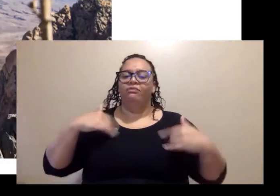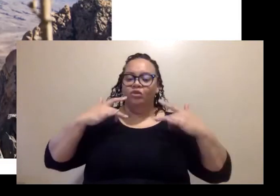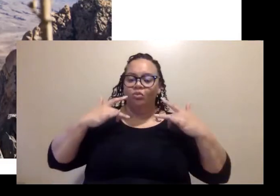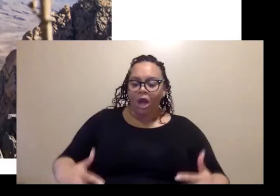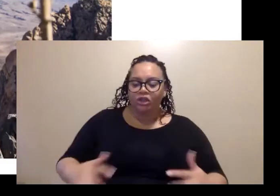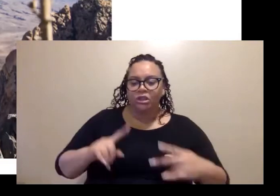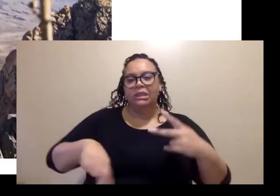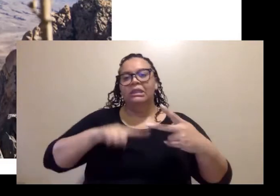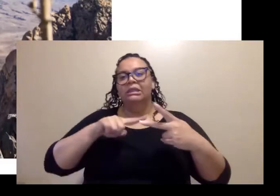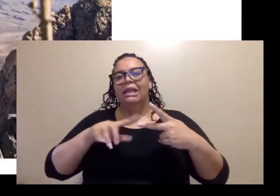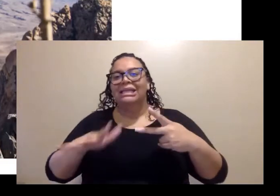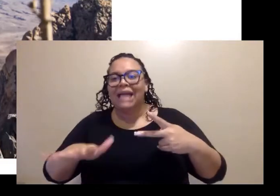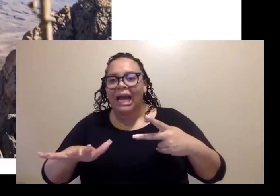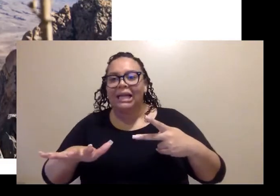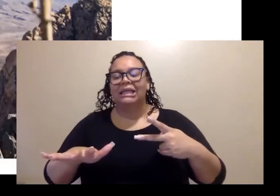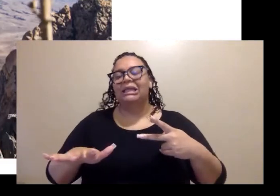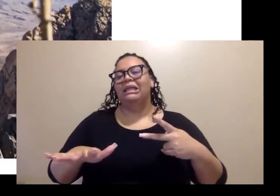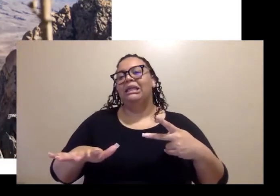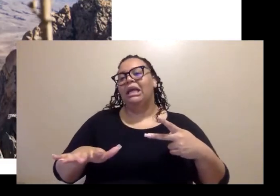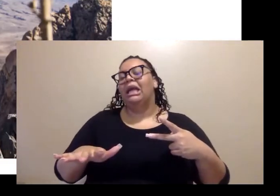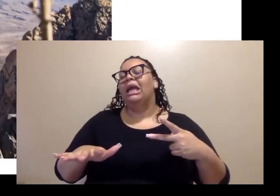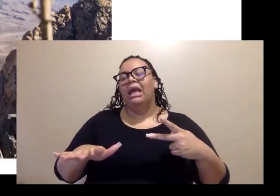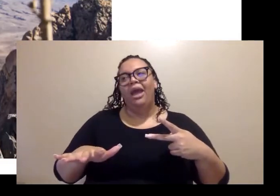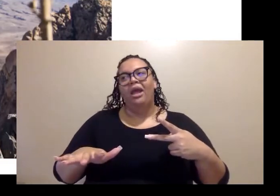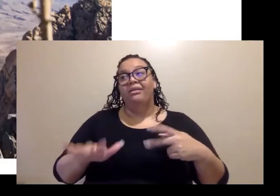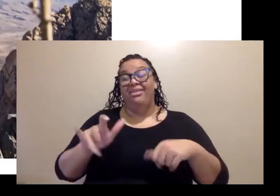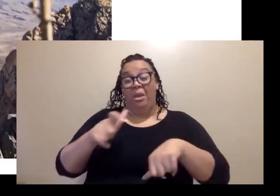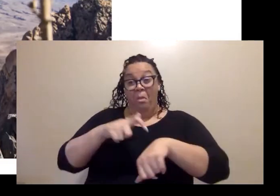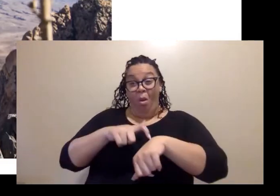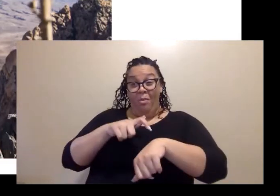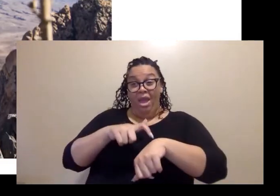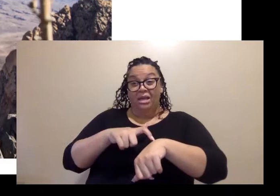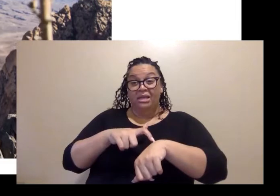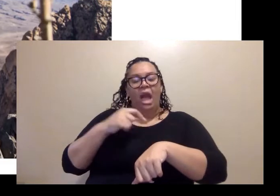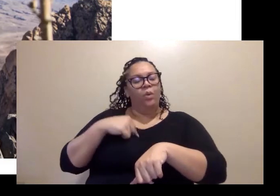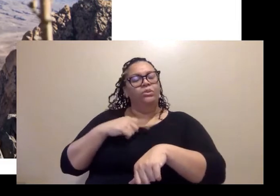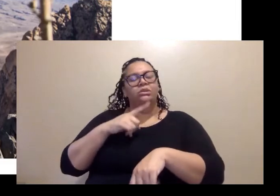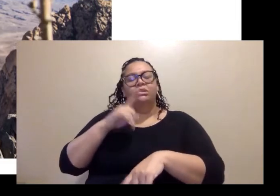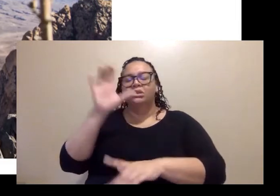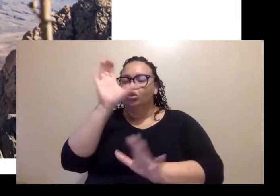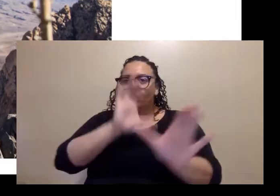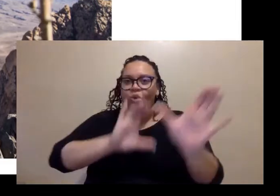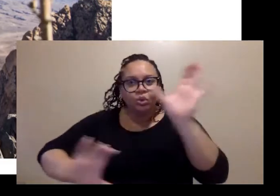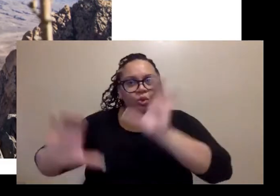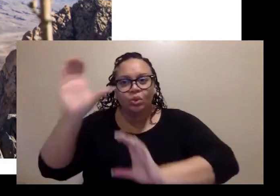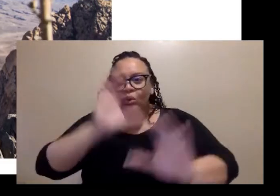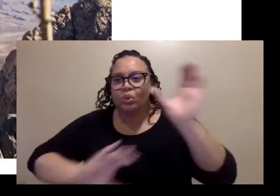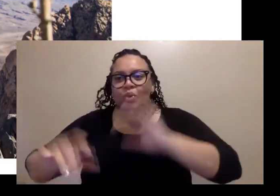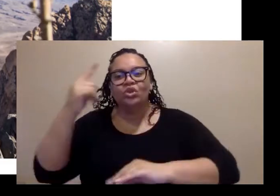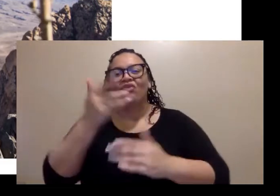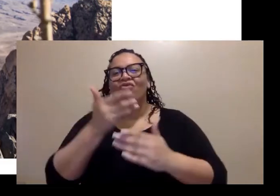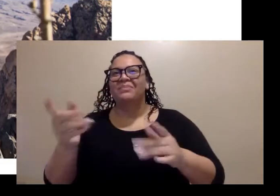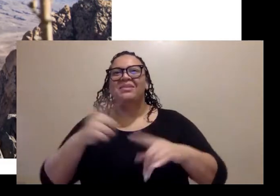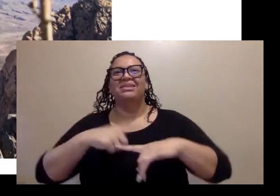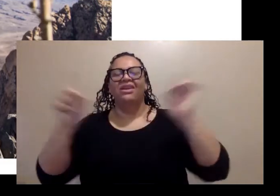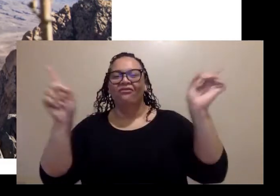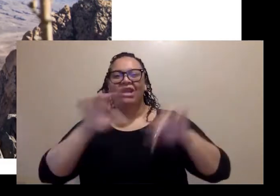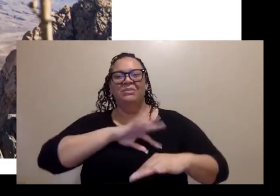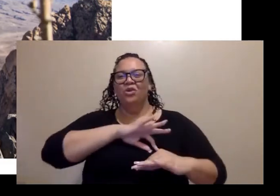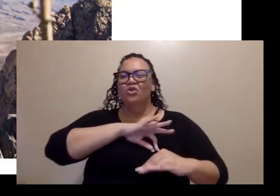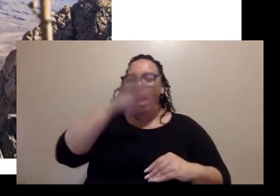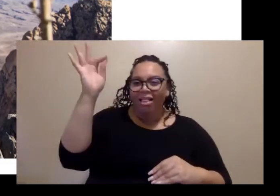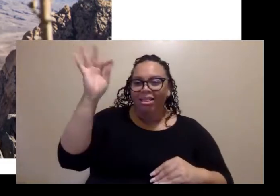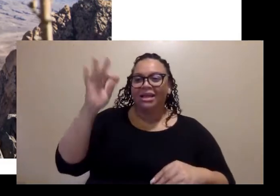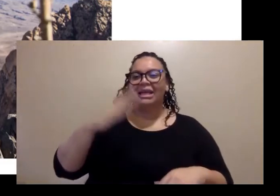anxiety. And at that moment, I was searching for something different. I was searching for spirituality, my relationship